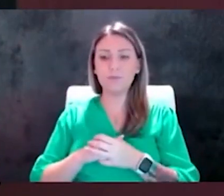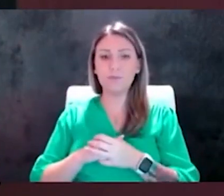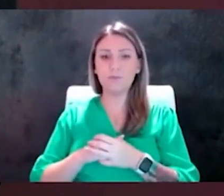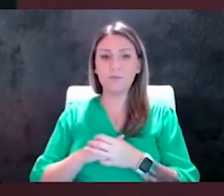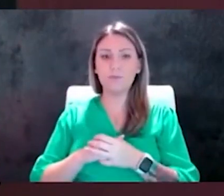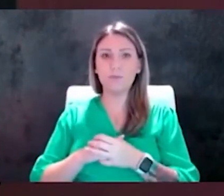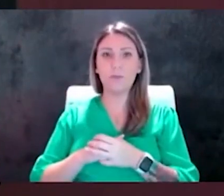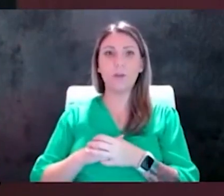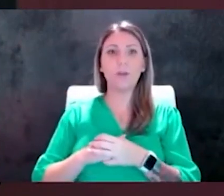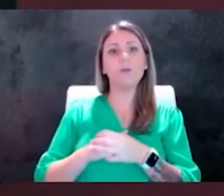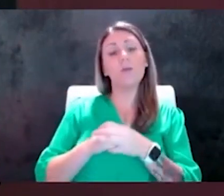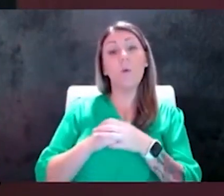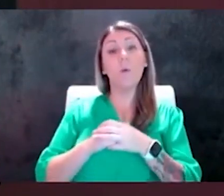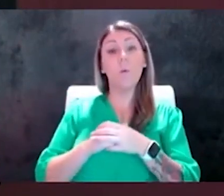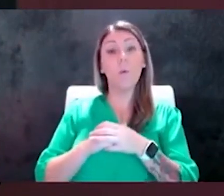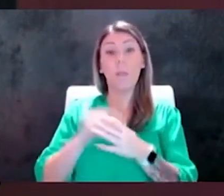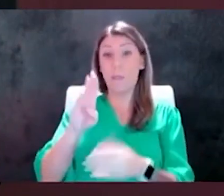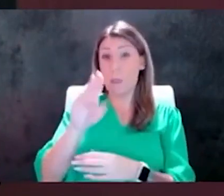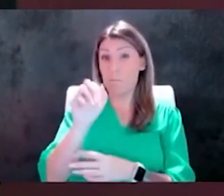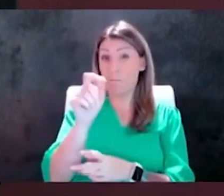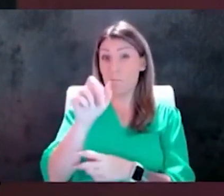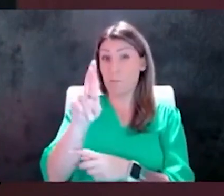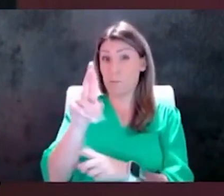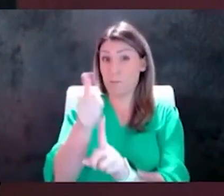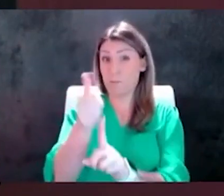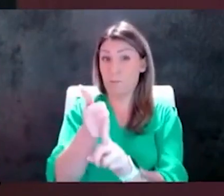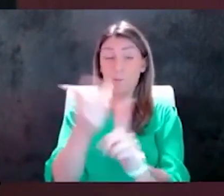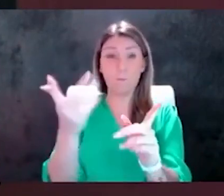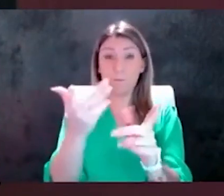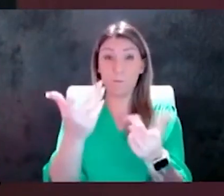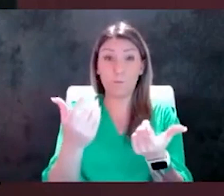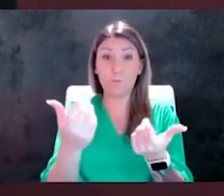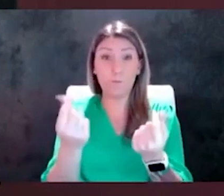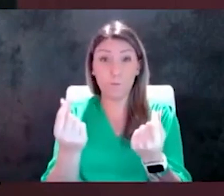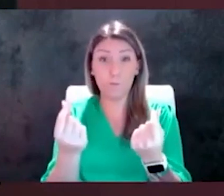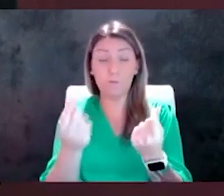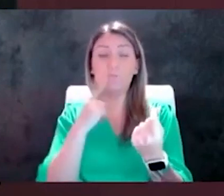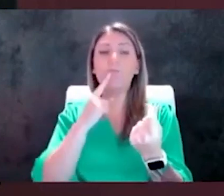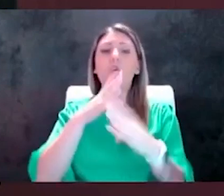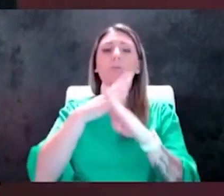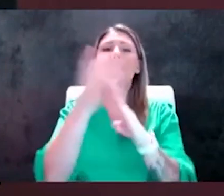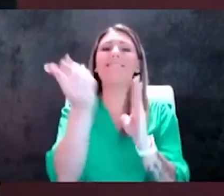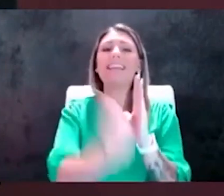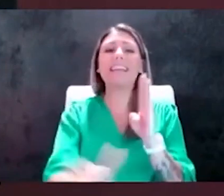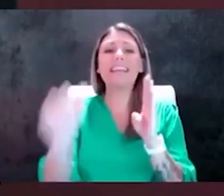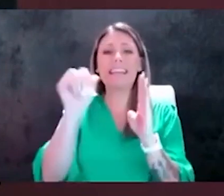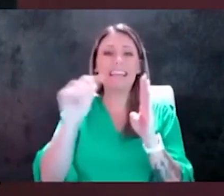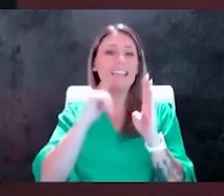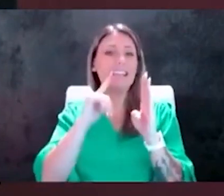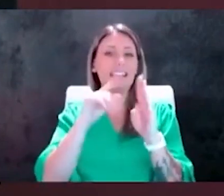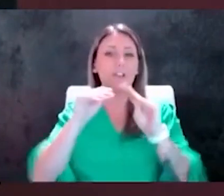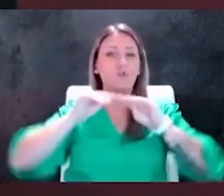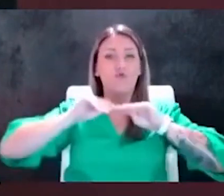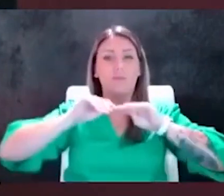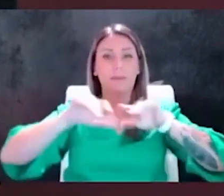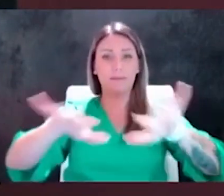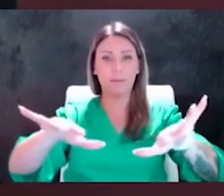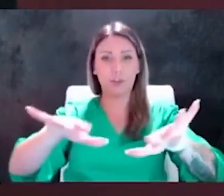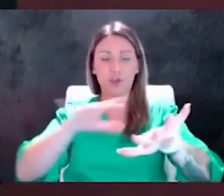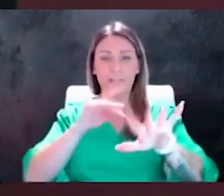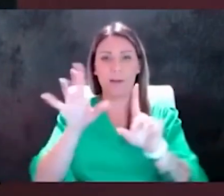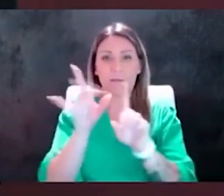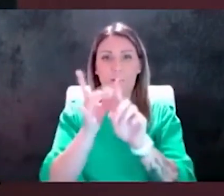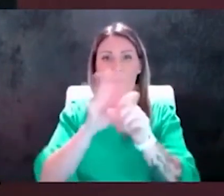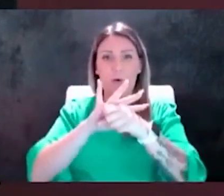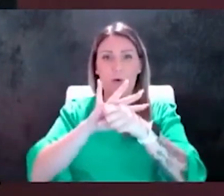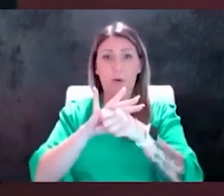is trying to help prevent you getting any degree of COVID and preventing COVID transmission. It may improve how sick you